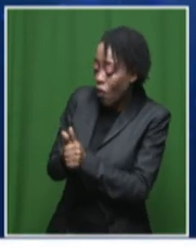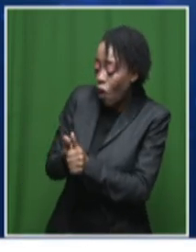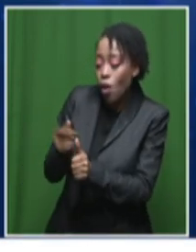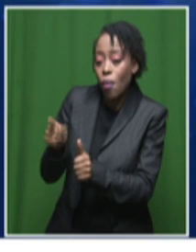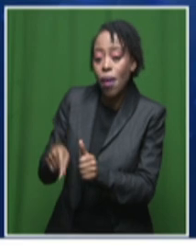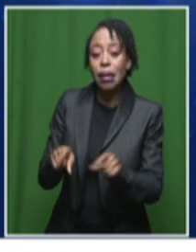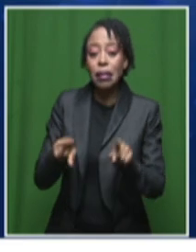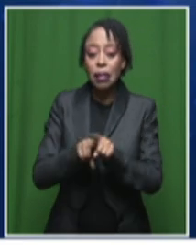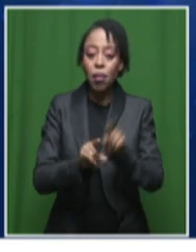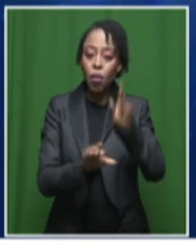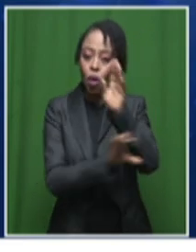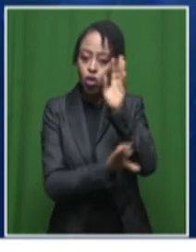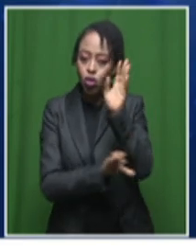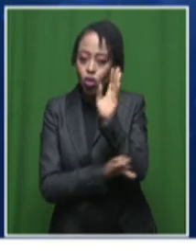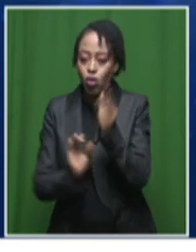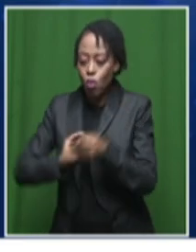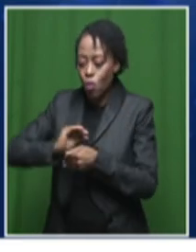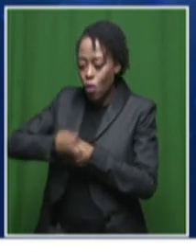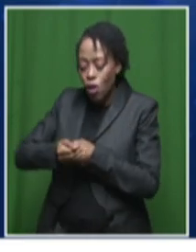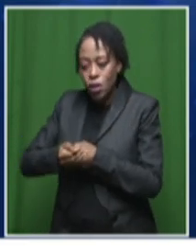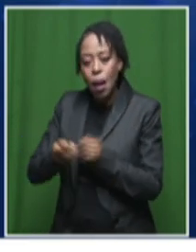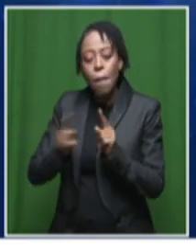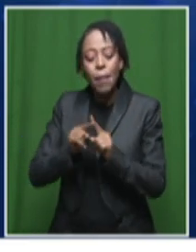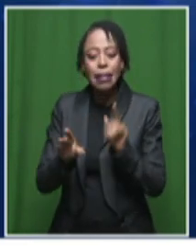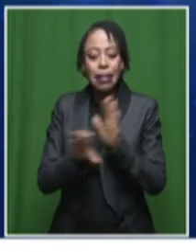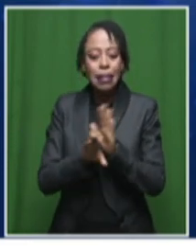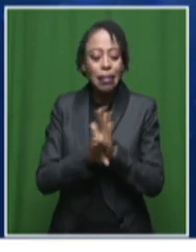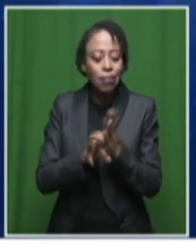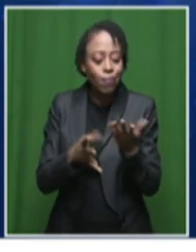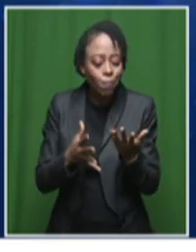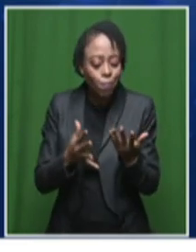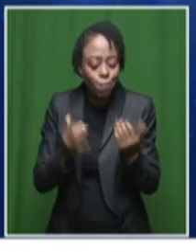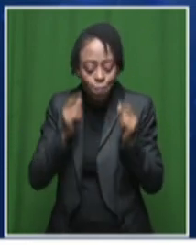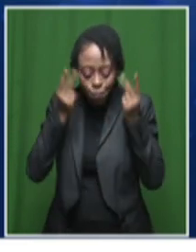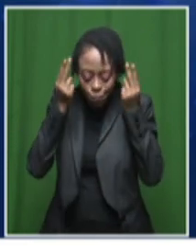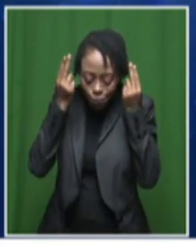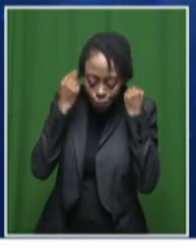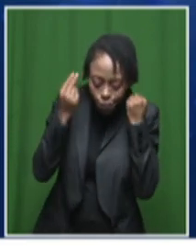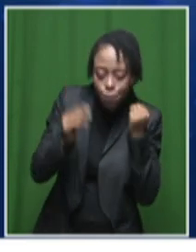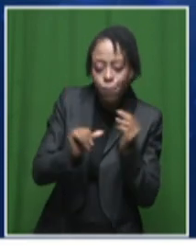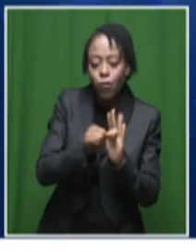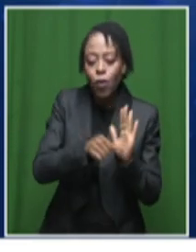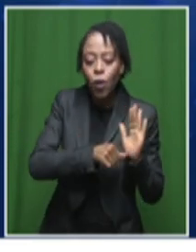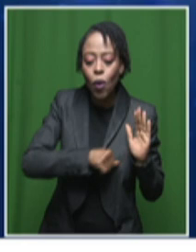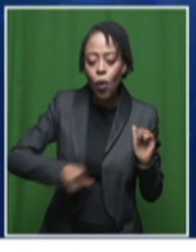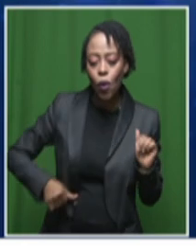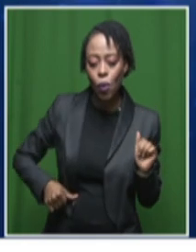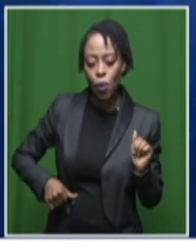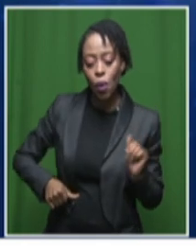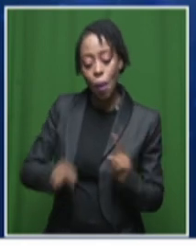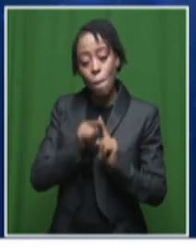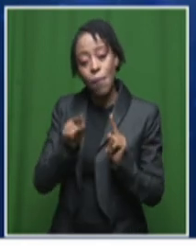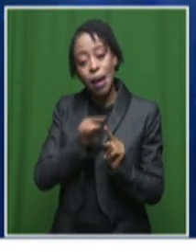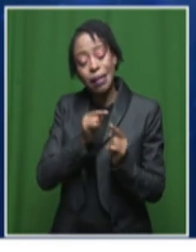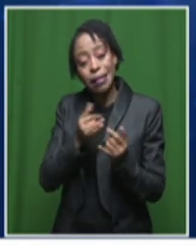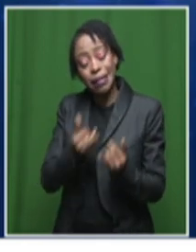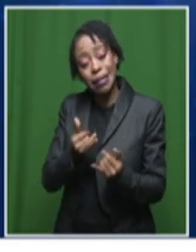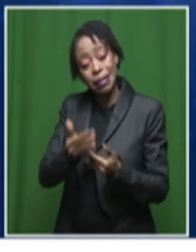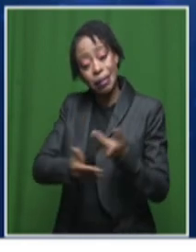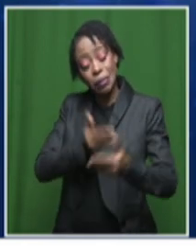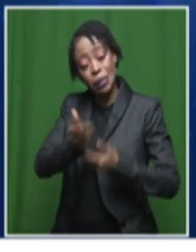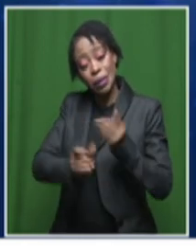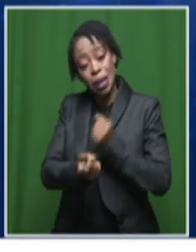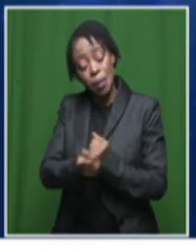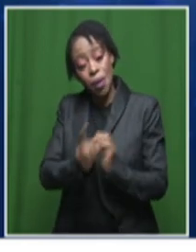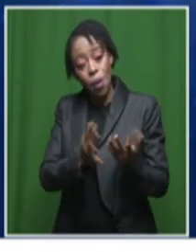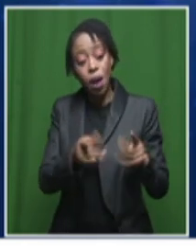constitution will cover the doctors, but for ethical reasons, they don't refuse to operate them. But what is this thing doing? Is that that